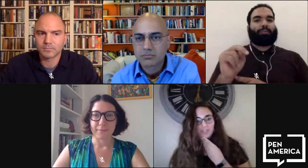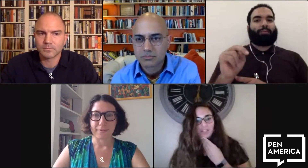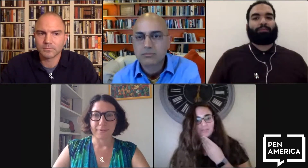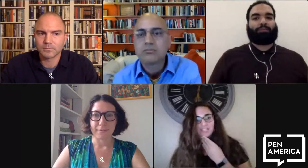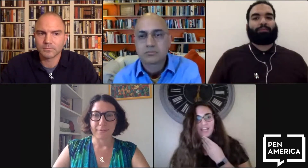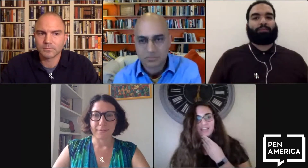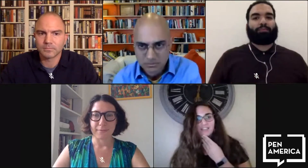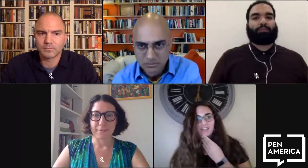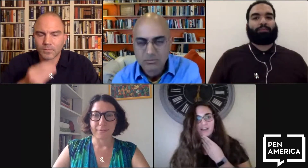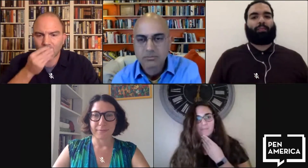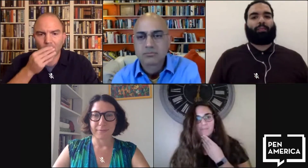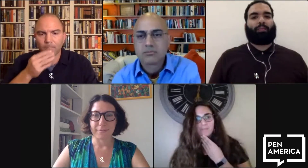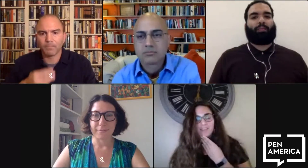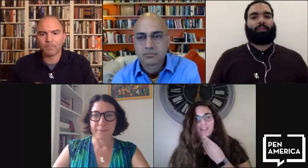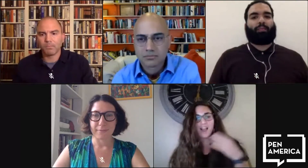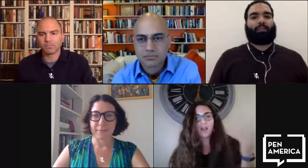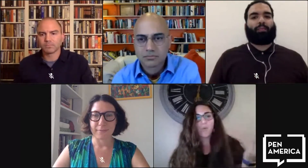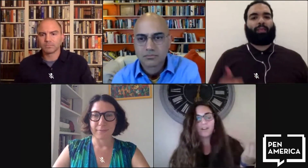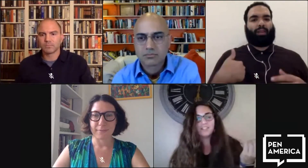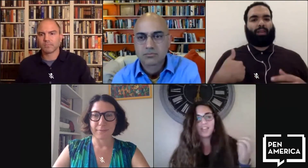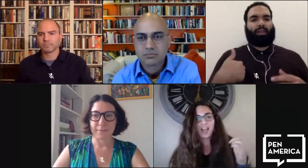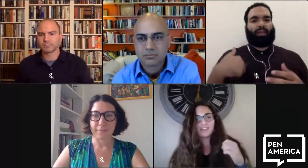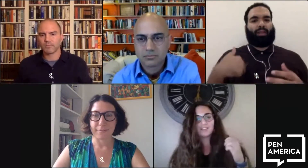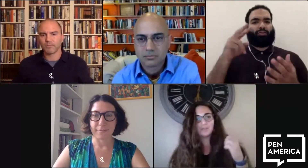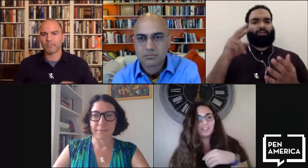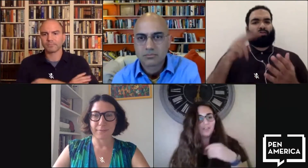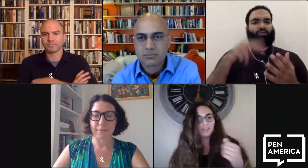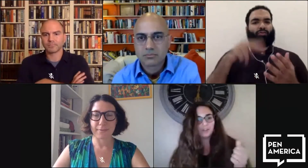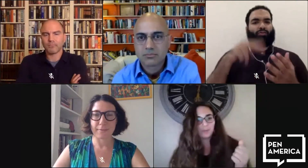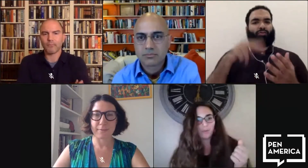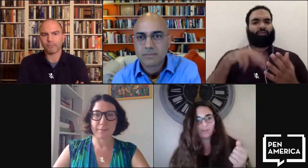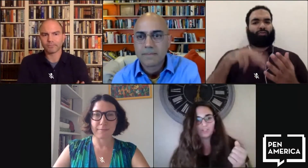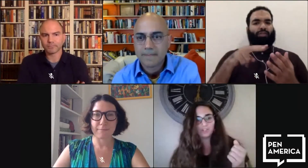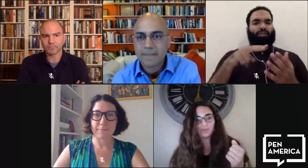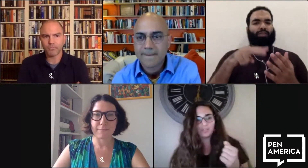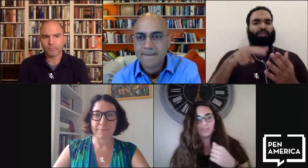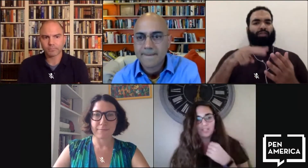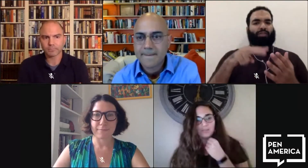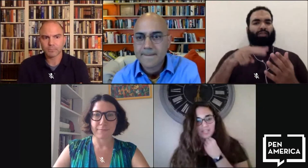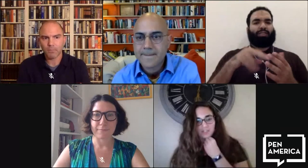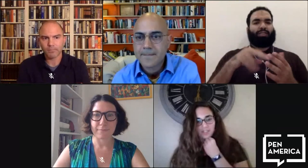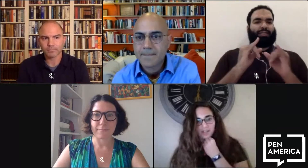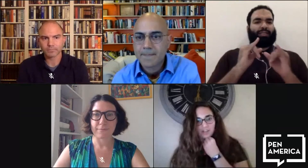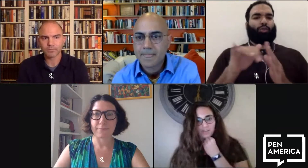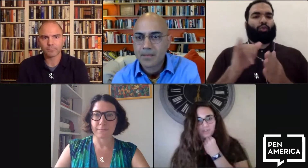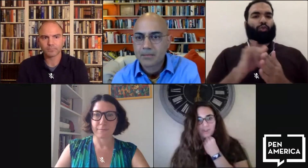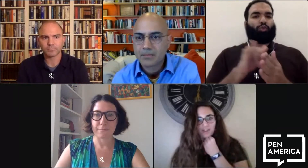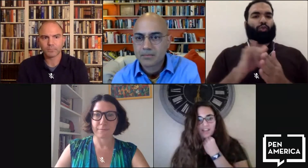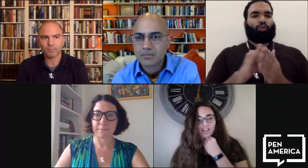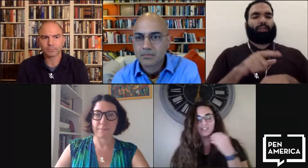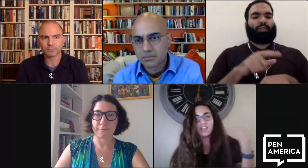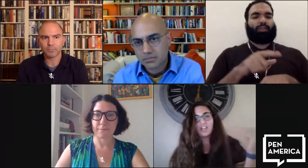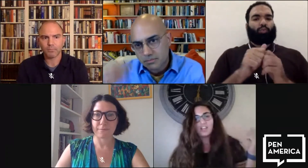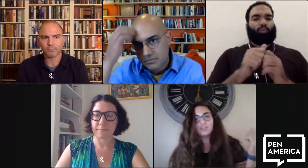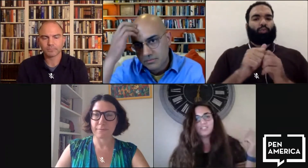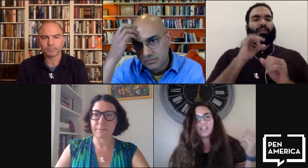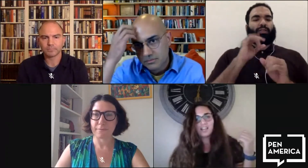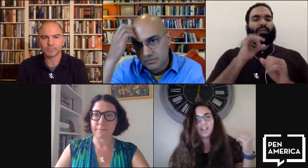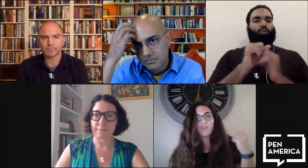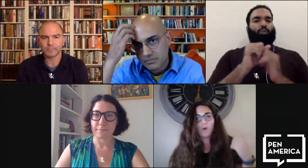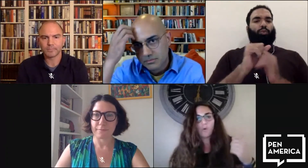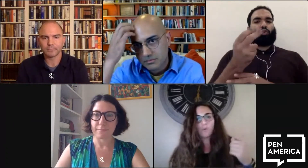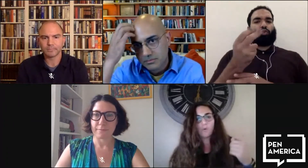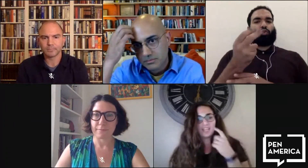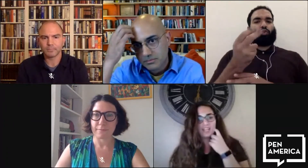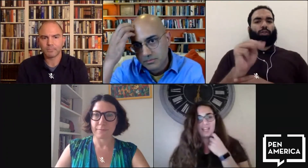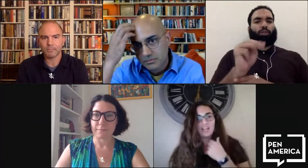John Williams, and I wanted to ask you to delve a little bit more into something you said during that interview at the very end. you said,